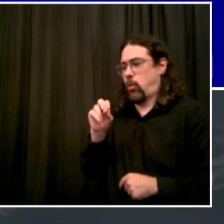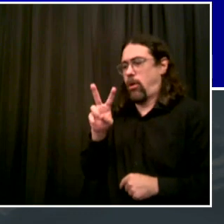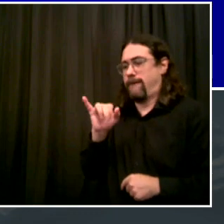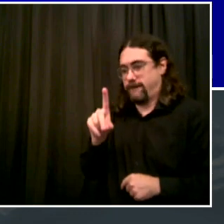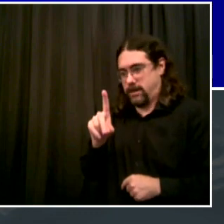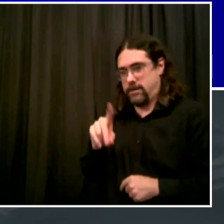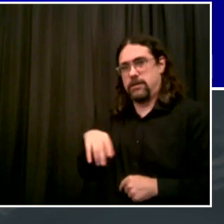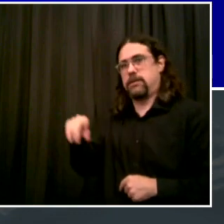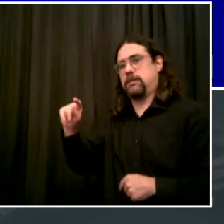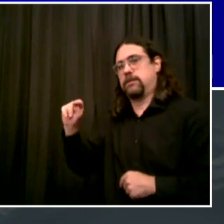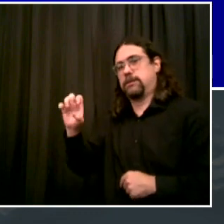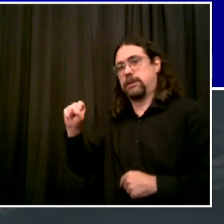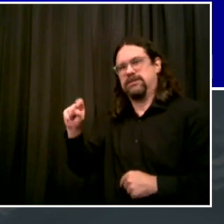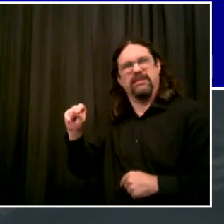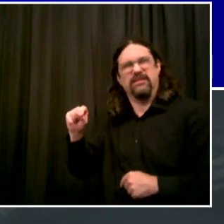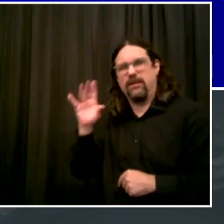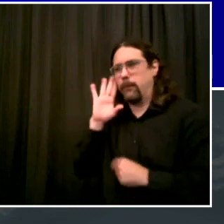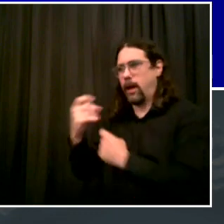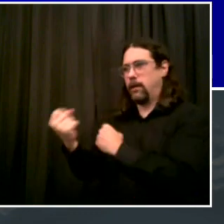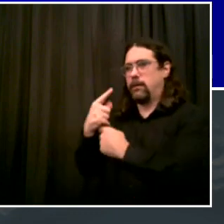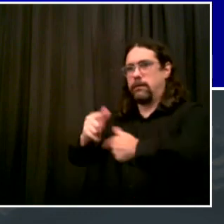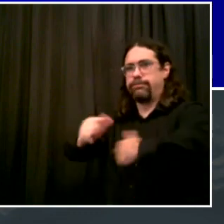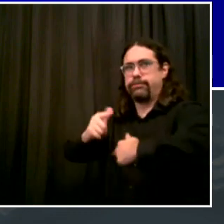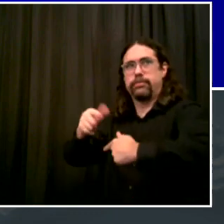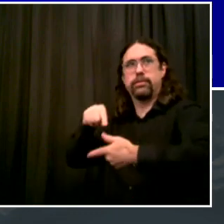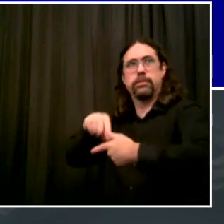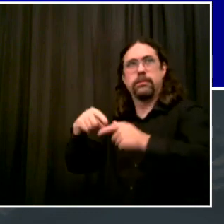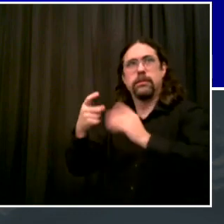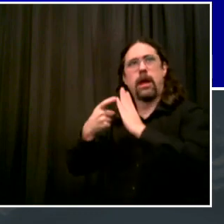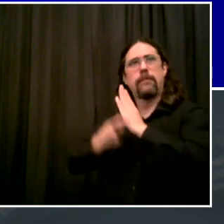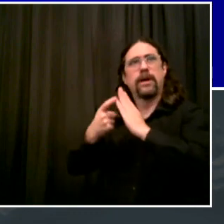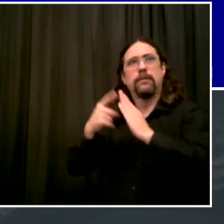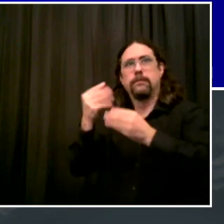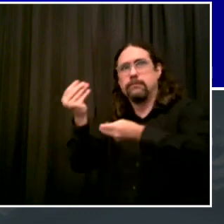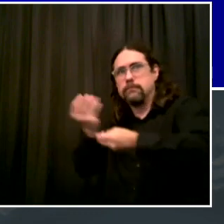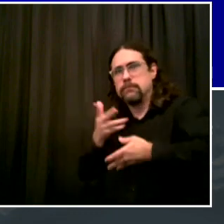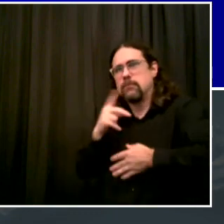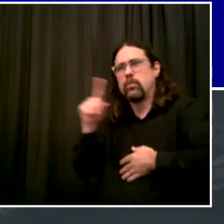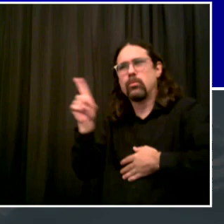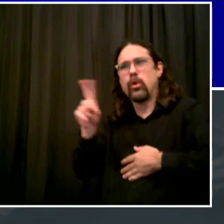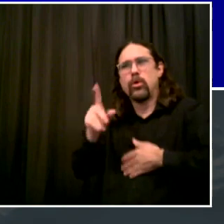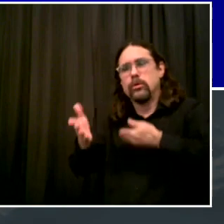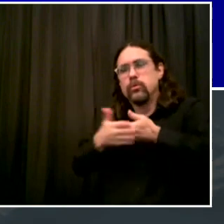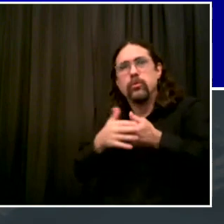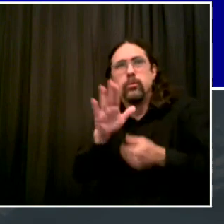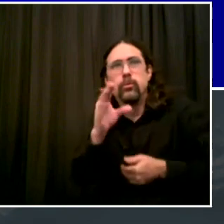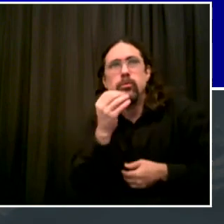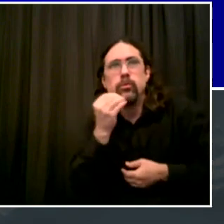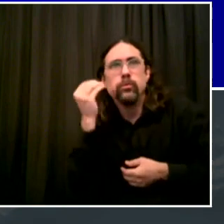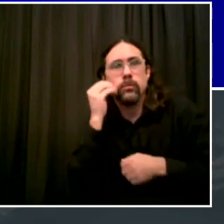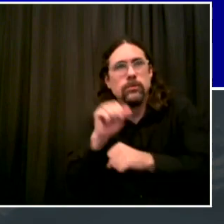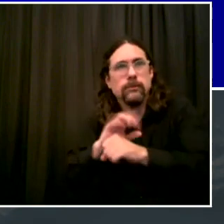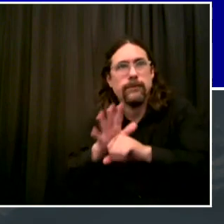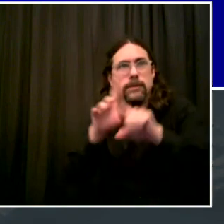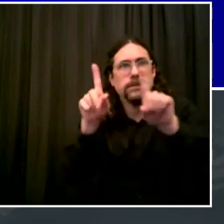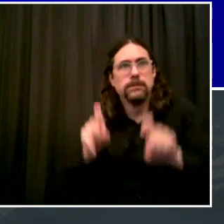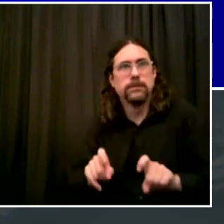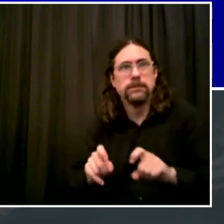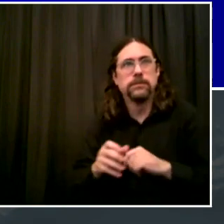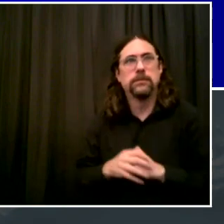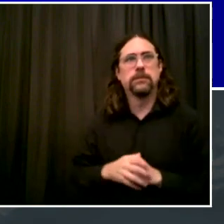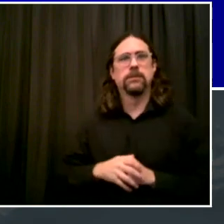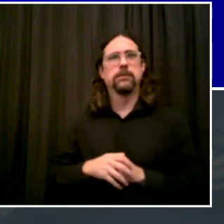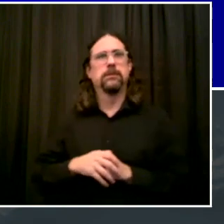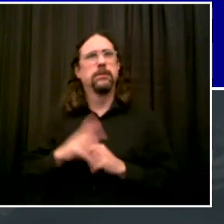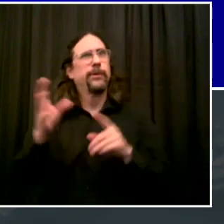do if they test positive or if they're symptomatic. And that means finding more and more grassroots partners, finding organizations that are trusted in communities, have a